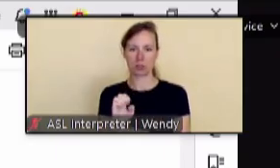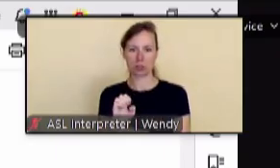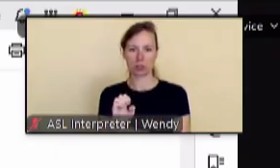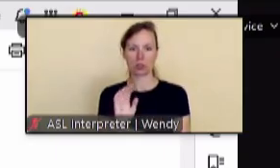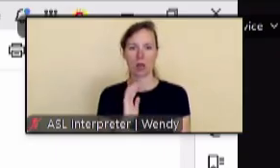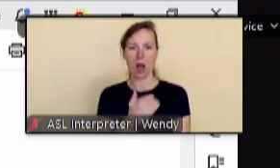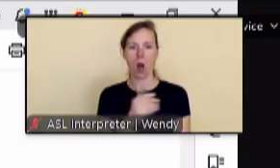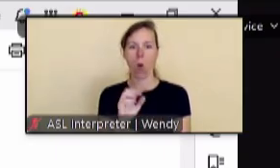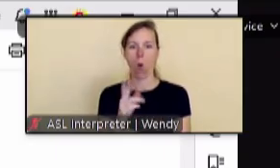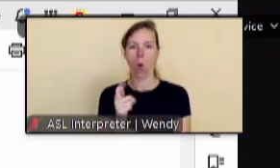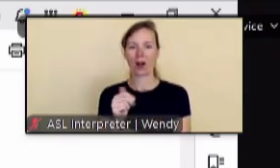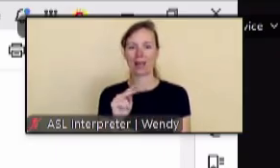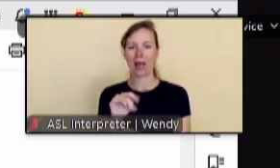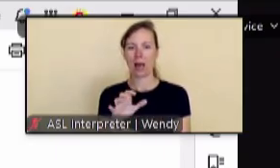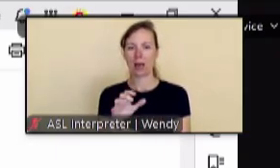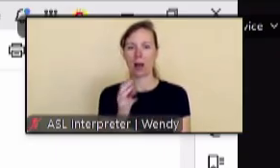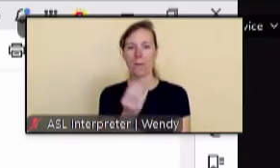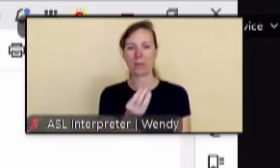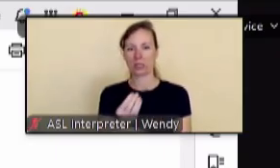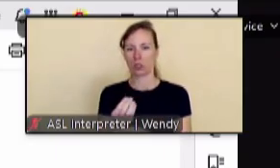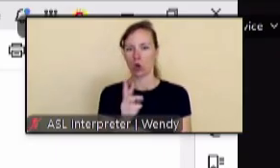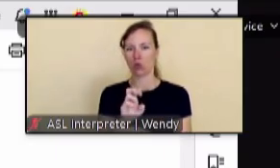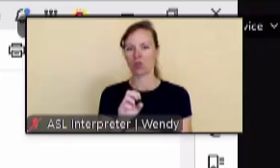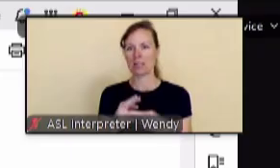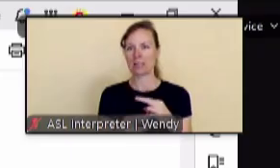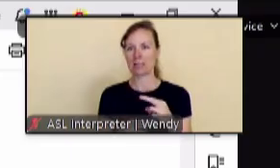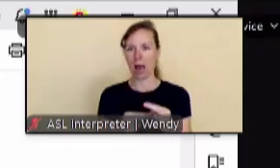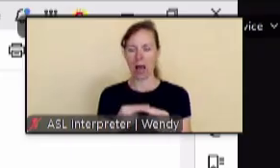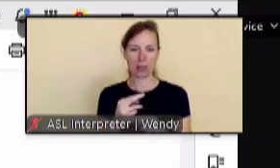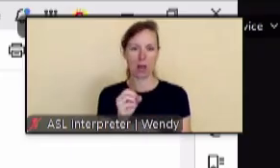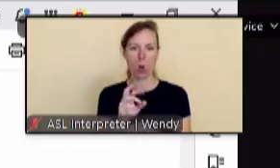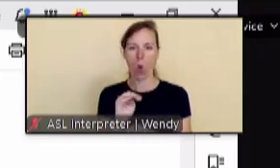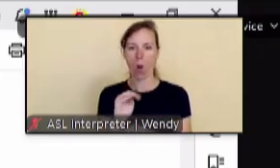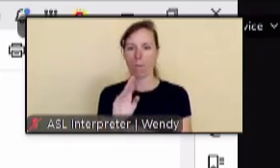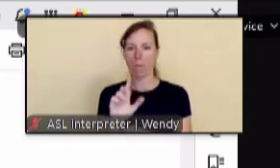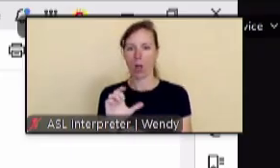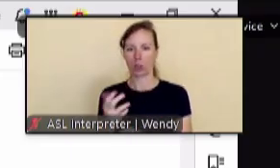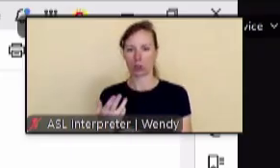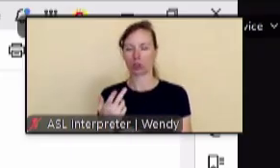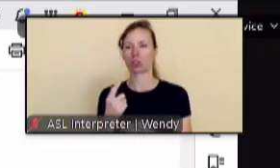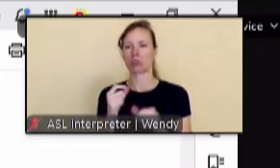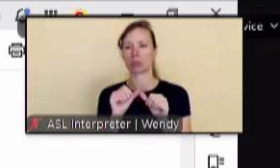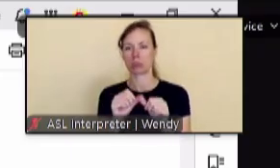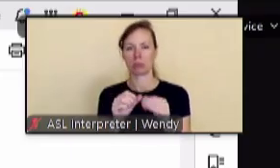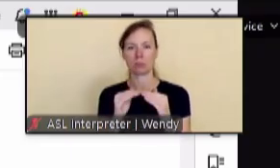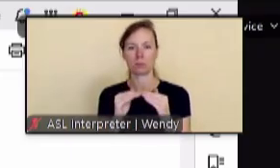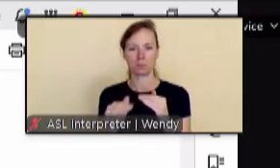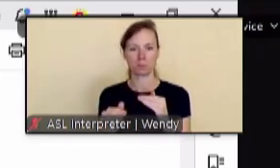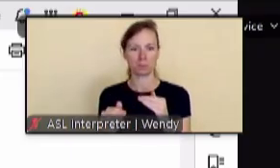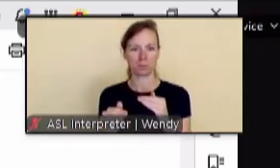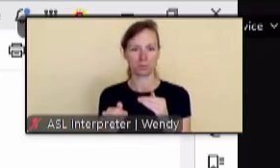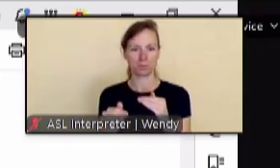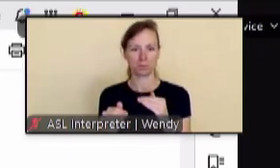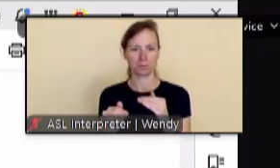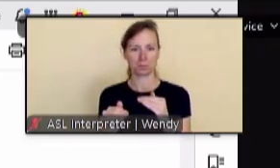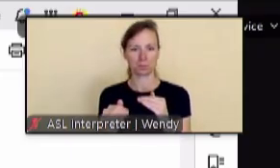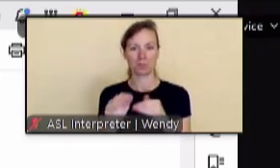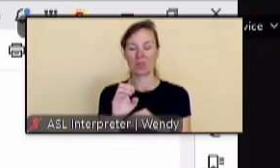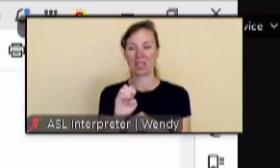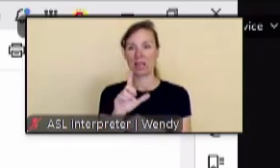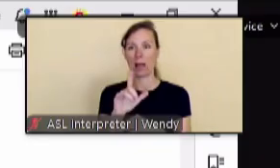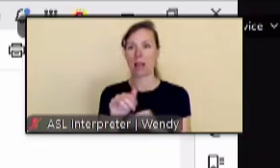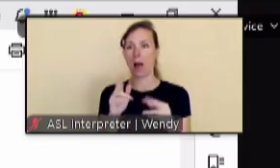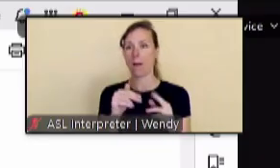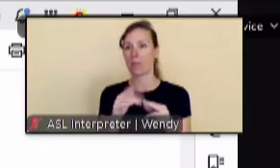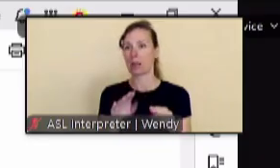same. As the Ely building's opening up, I'm anticipating this year in-housing